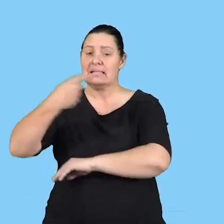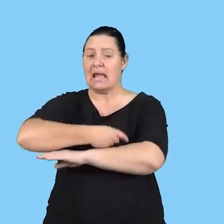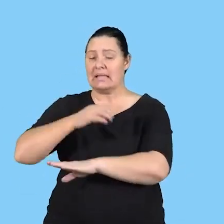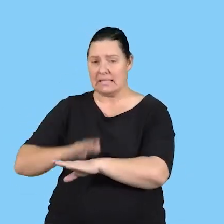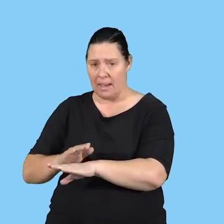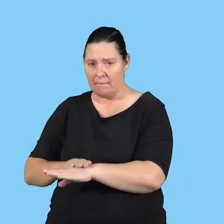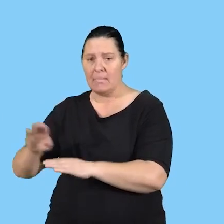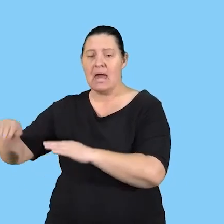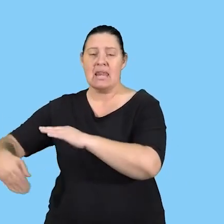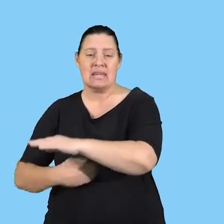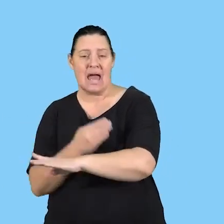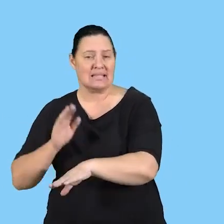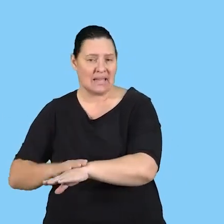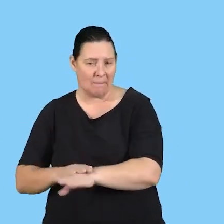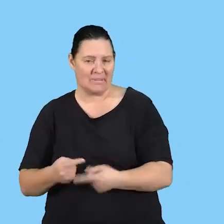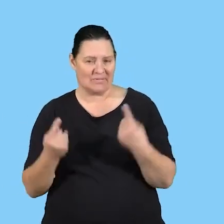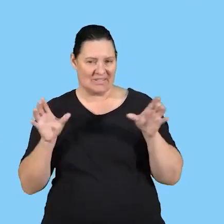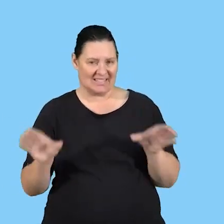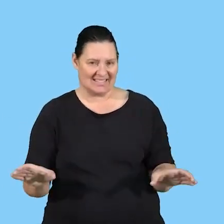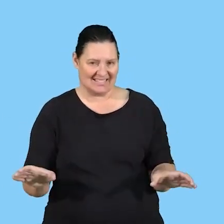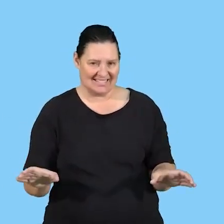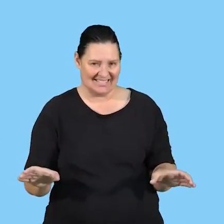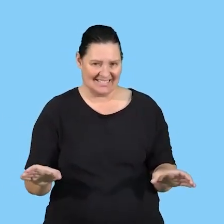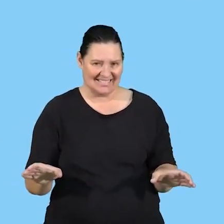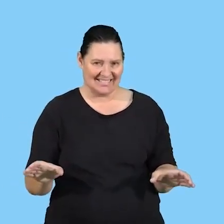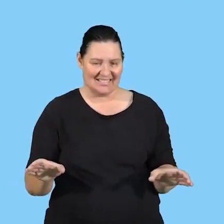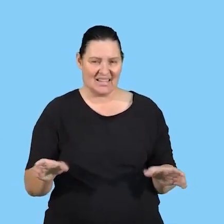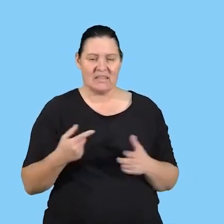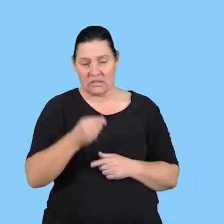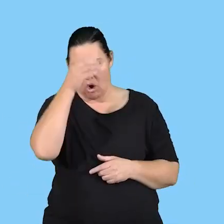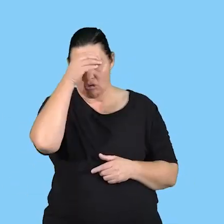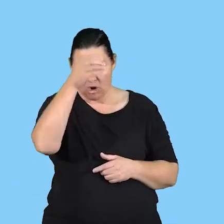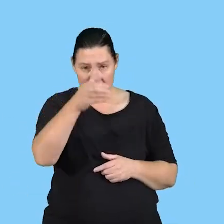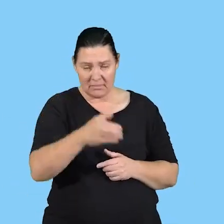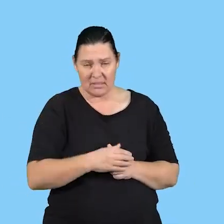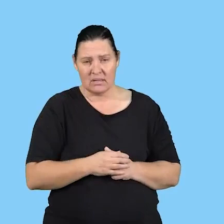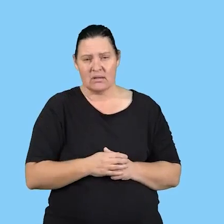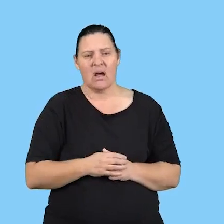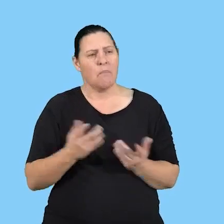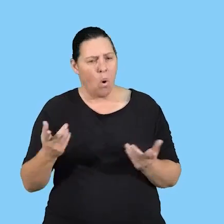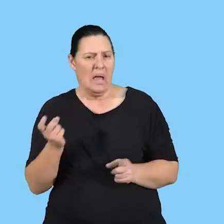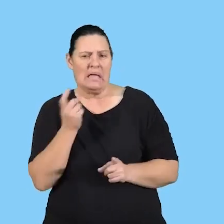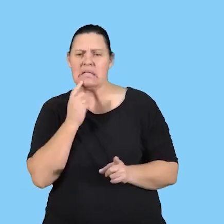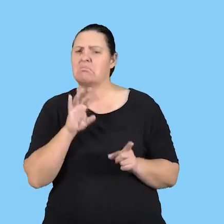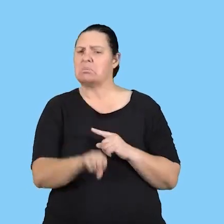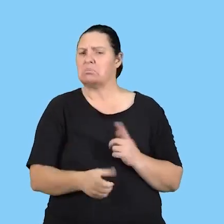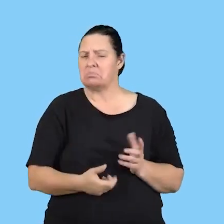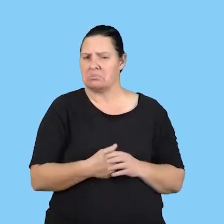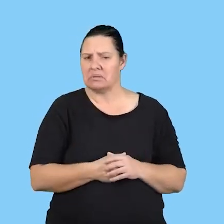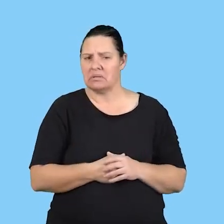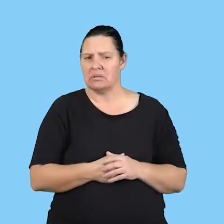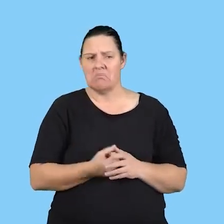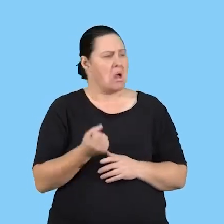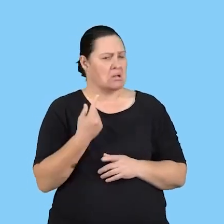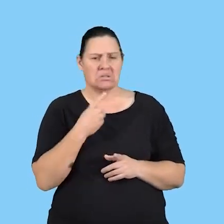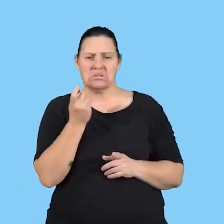daytime is and what nighttime is. Now, these are the concepts that seem easy and